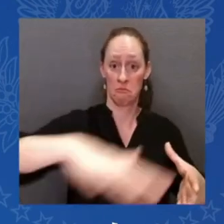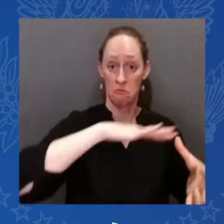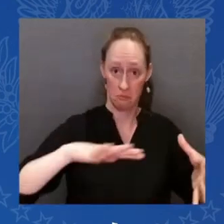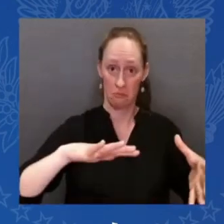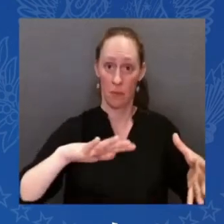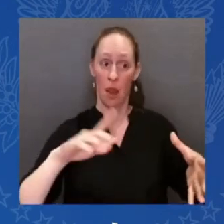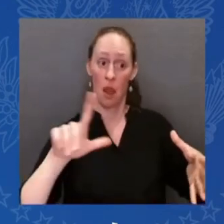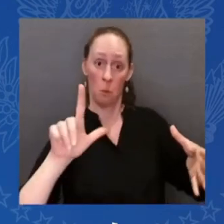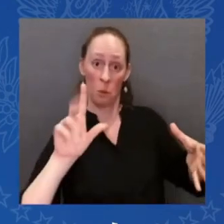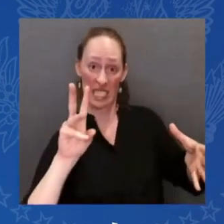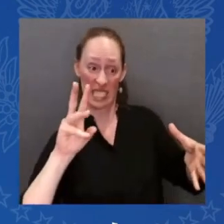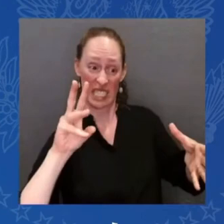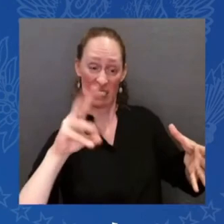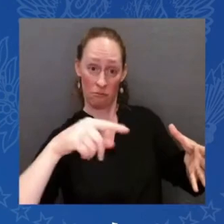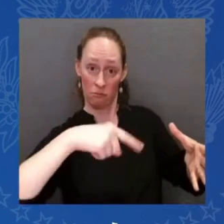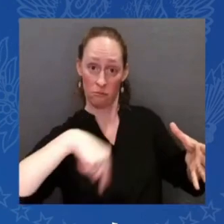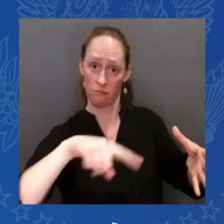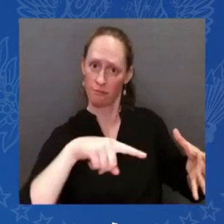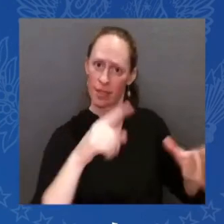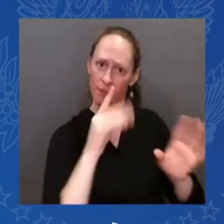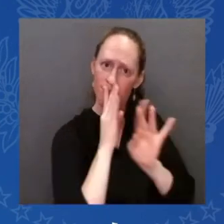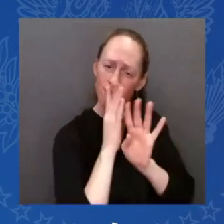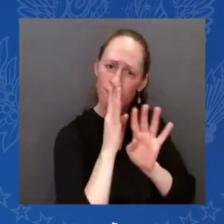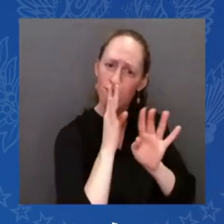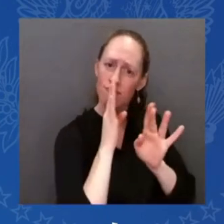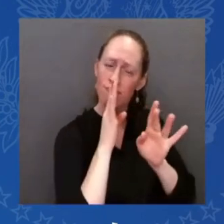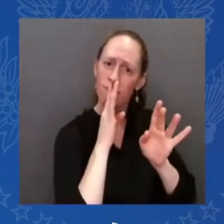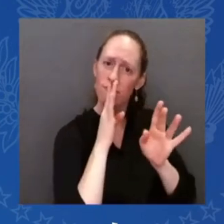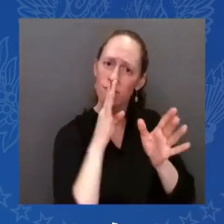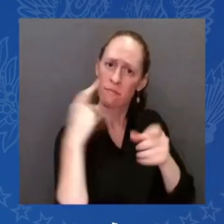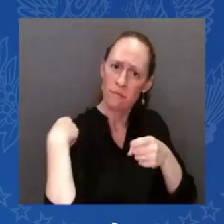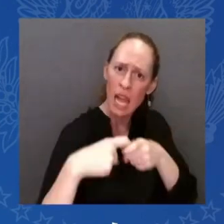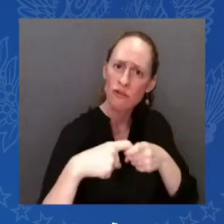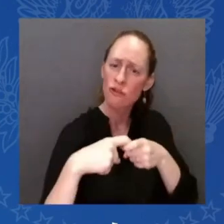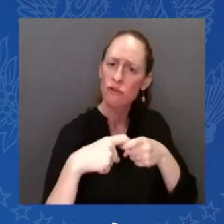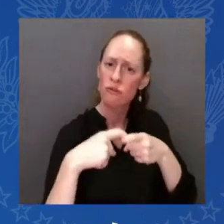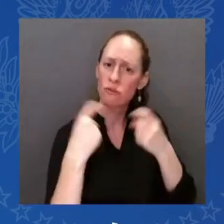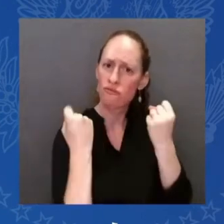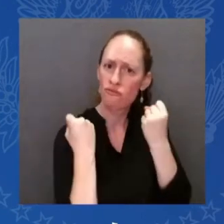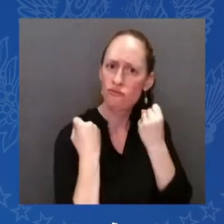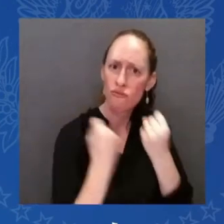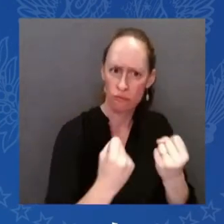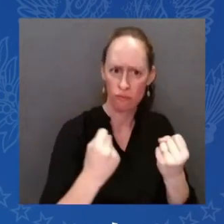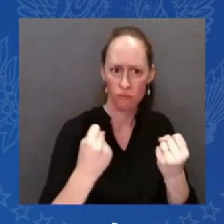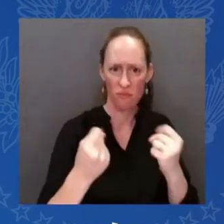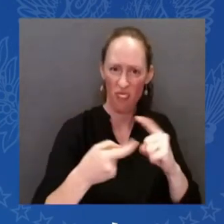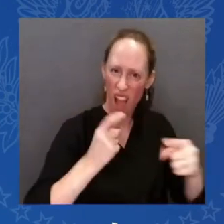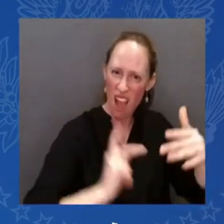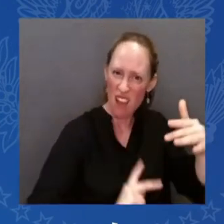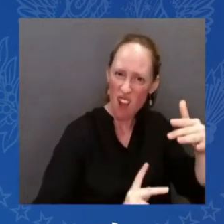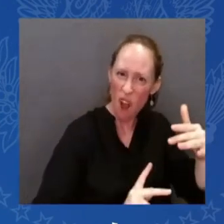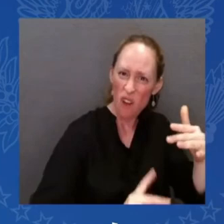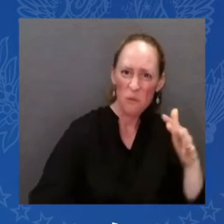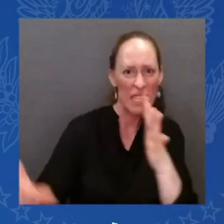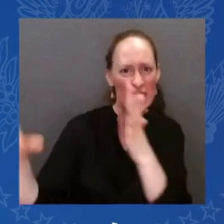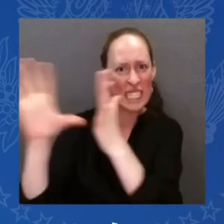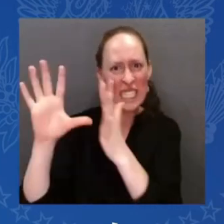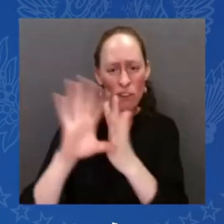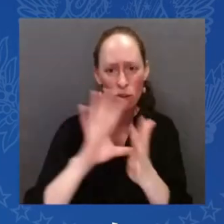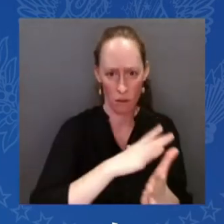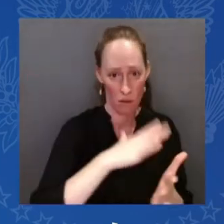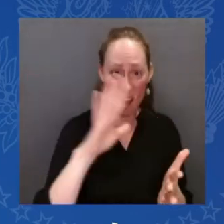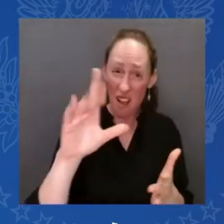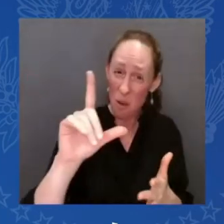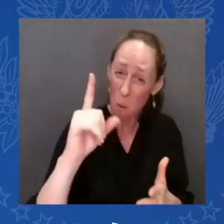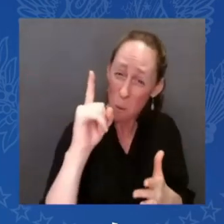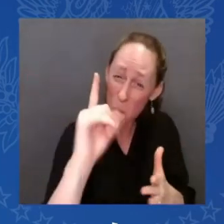No, think about it. What in the hell, heck are we talking about here? Today is important for another reason. It